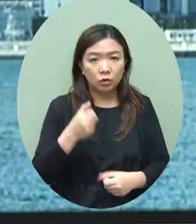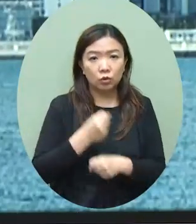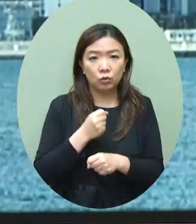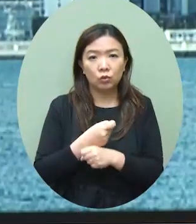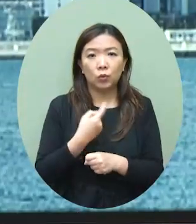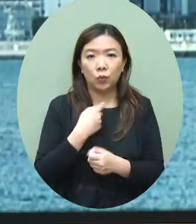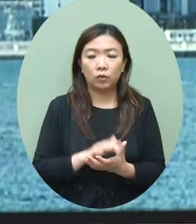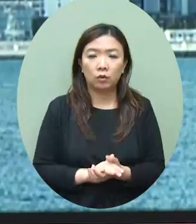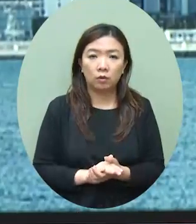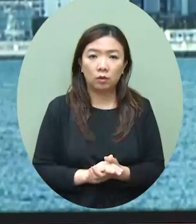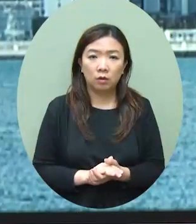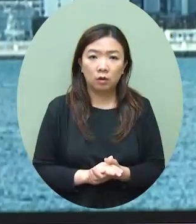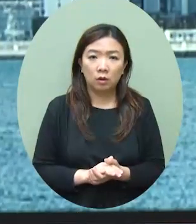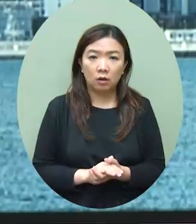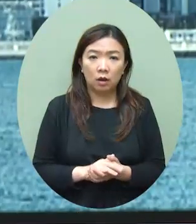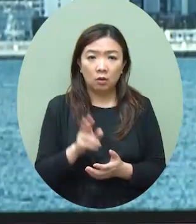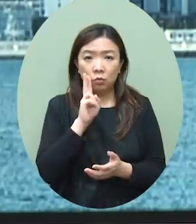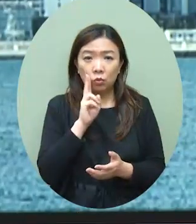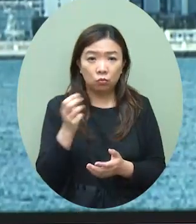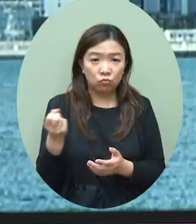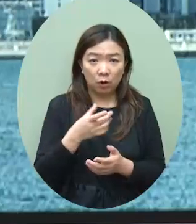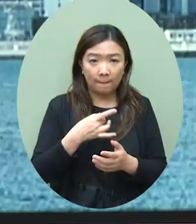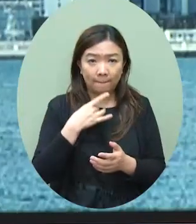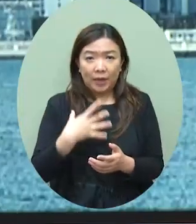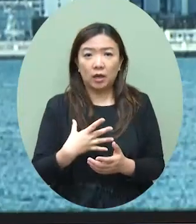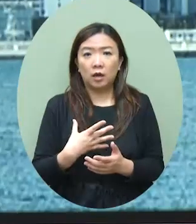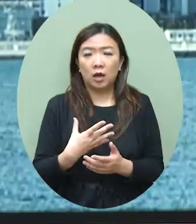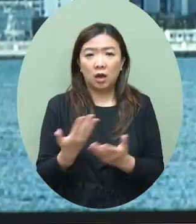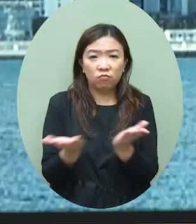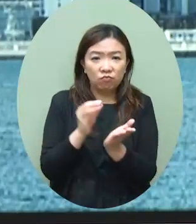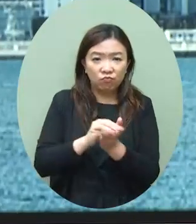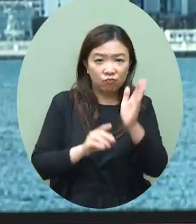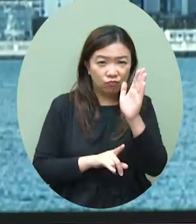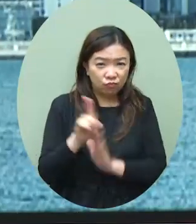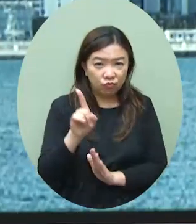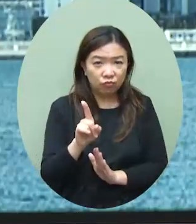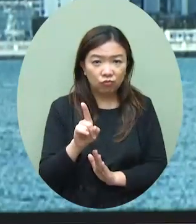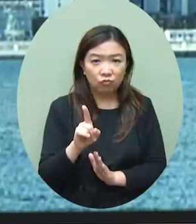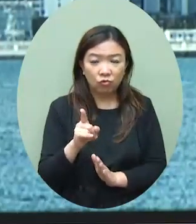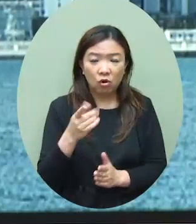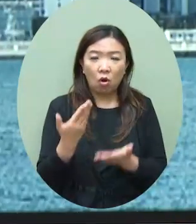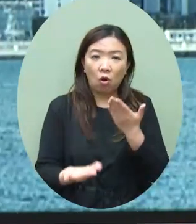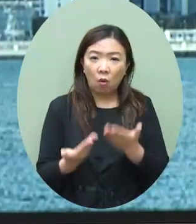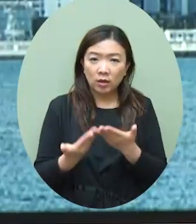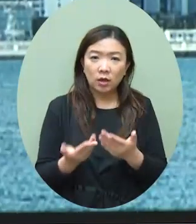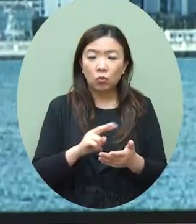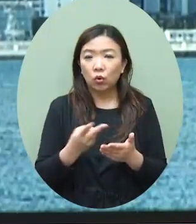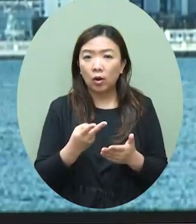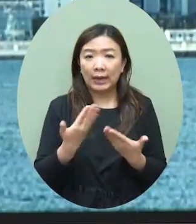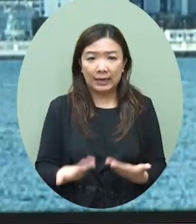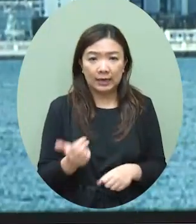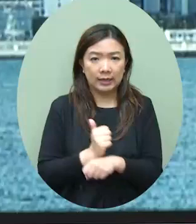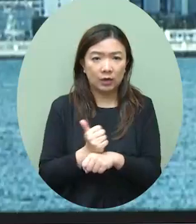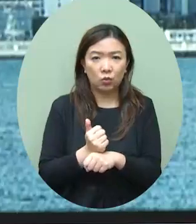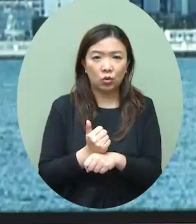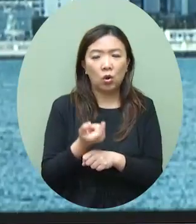quite unlikely based on our observations and the experts' advice because of the high level of hybrid immunity that